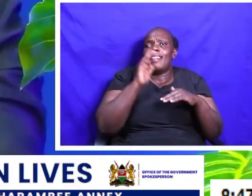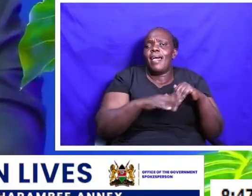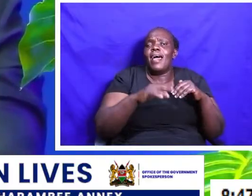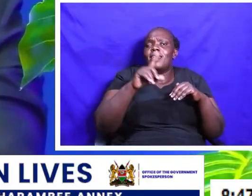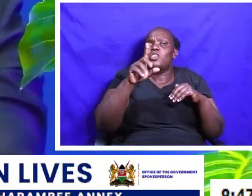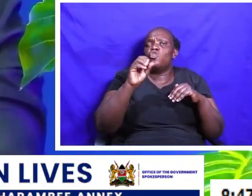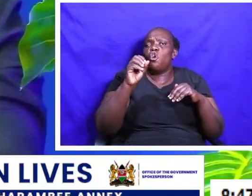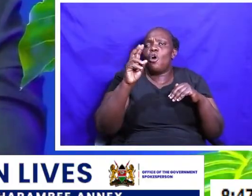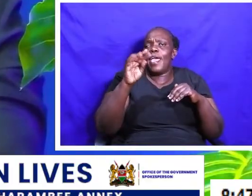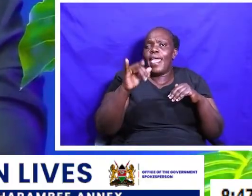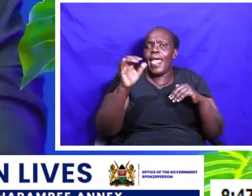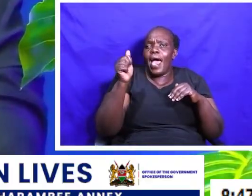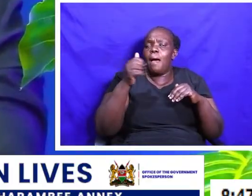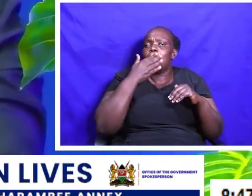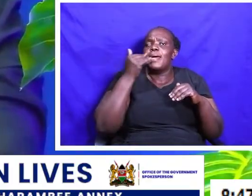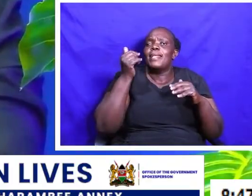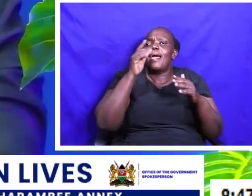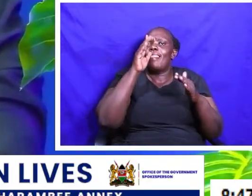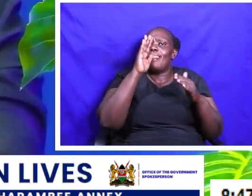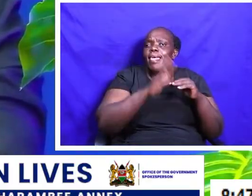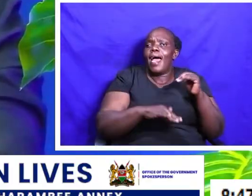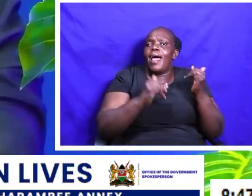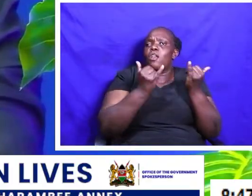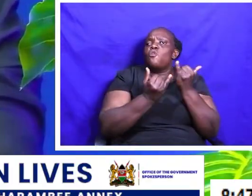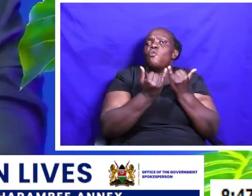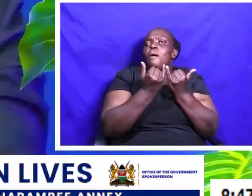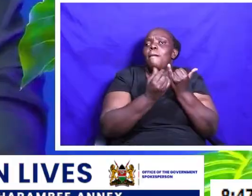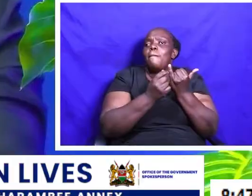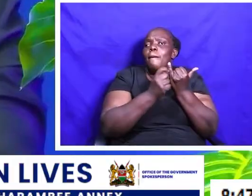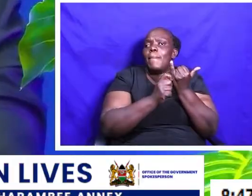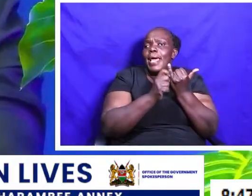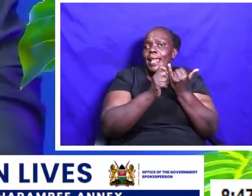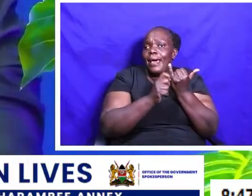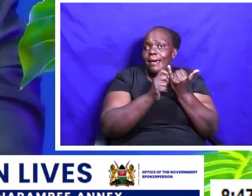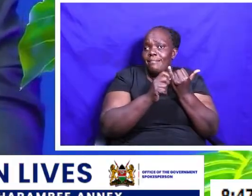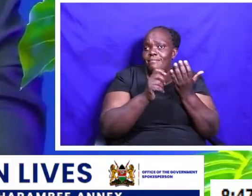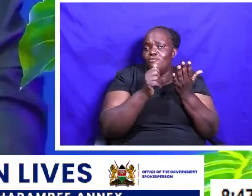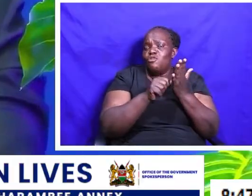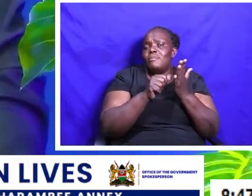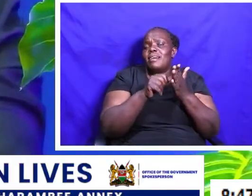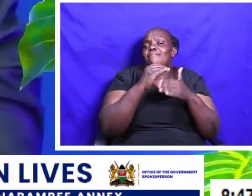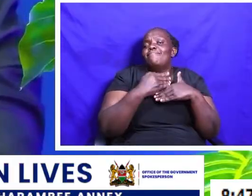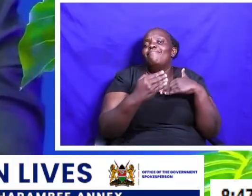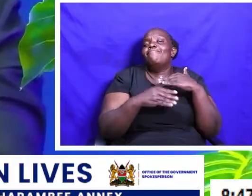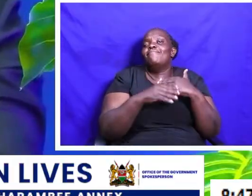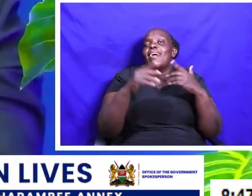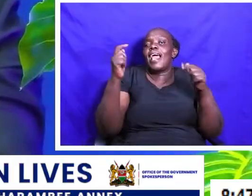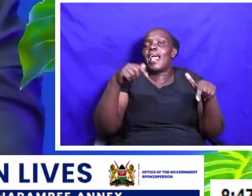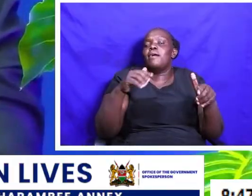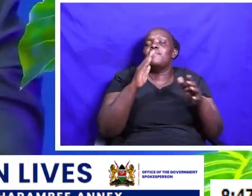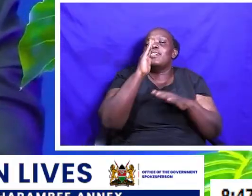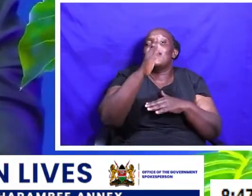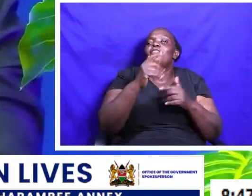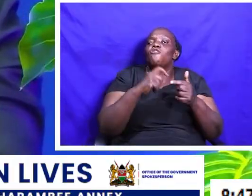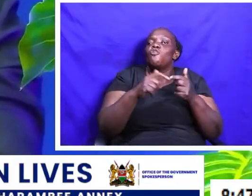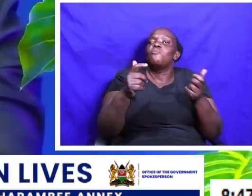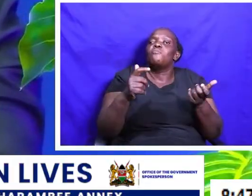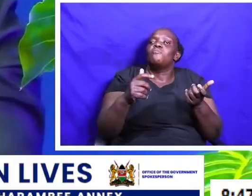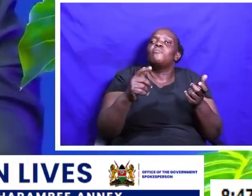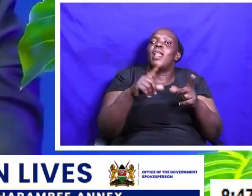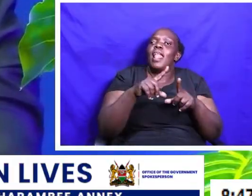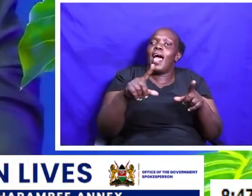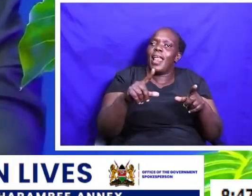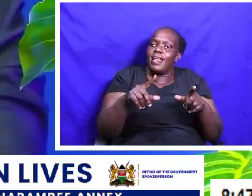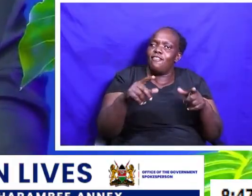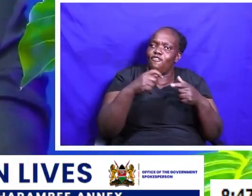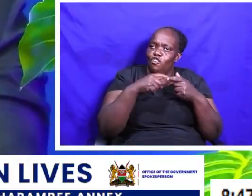better than soya, better than omena, but the problem was the infrastructure, because it came directly from the